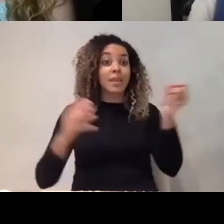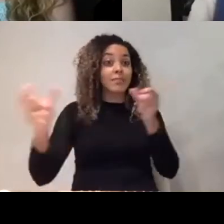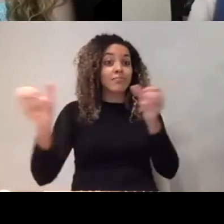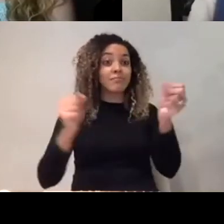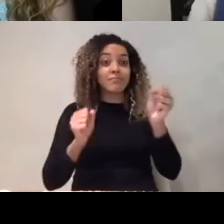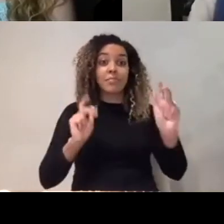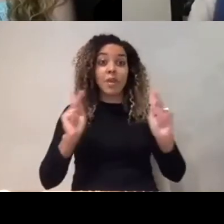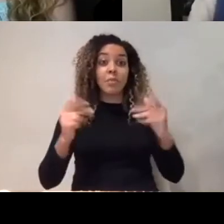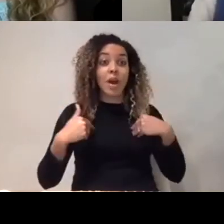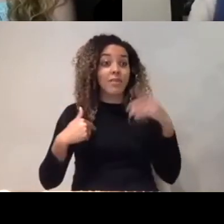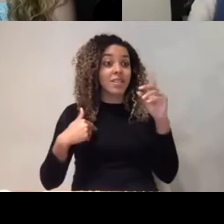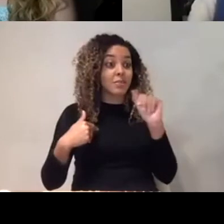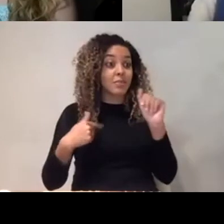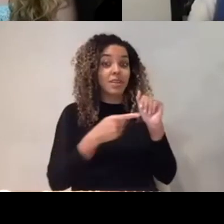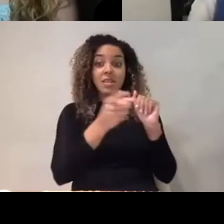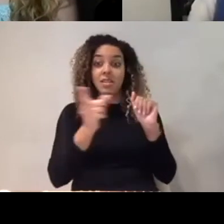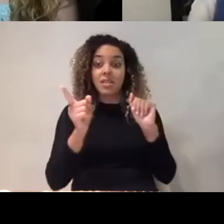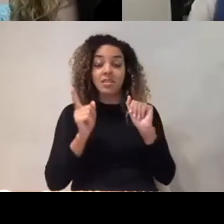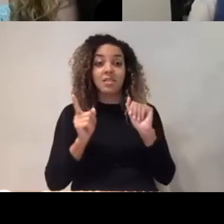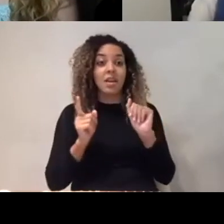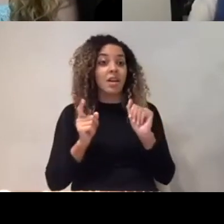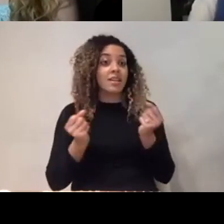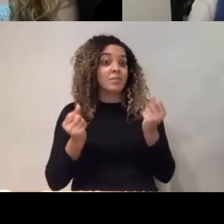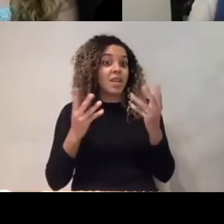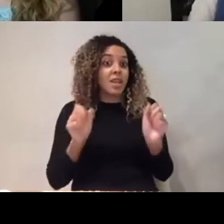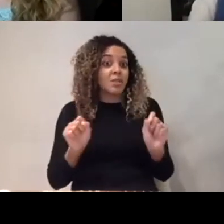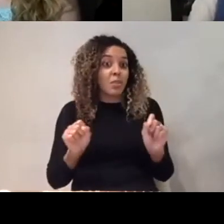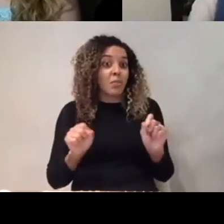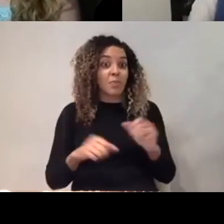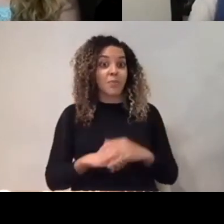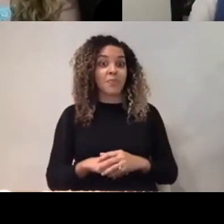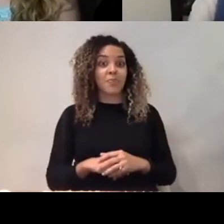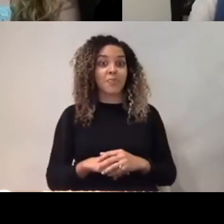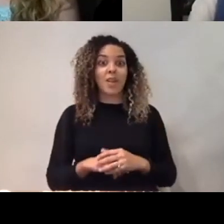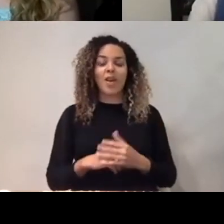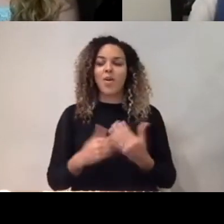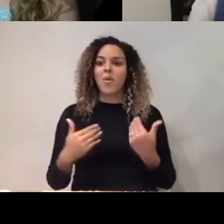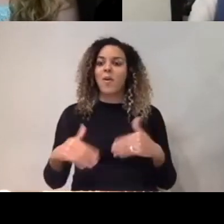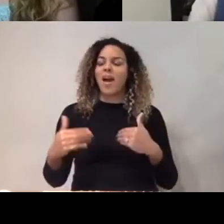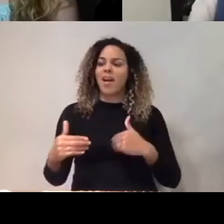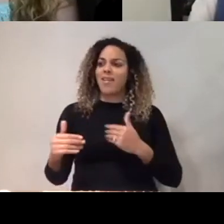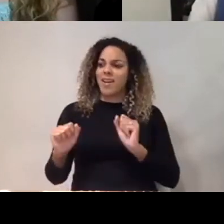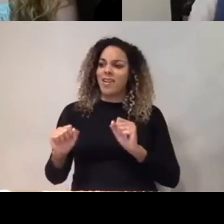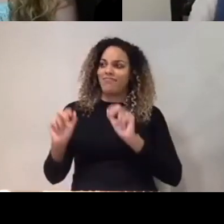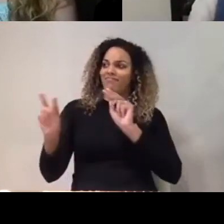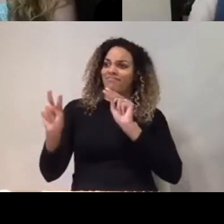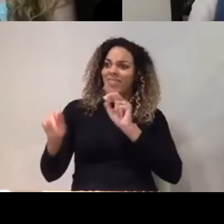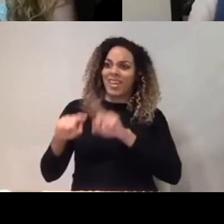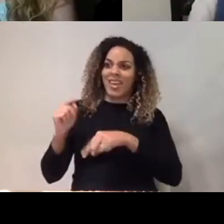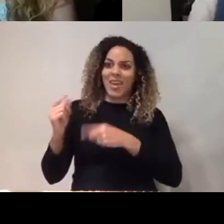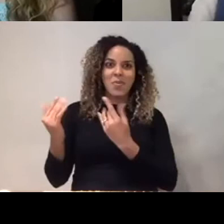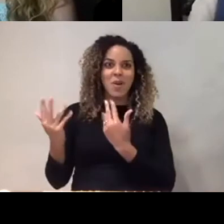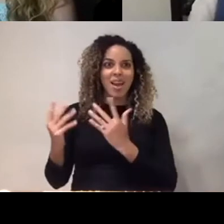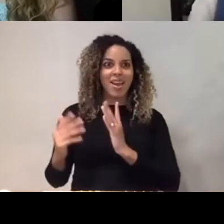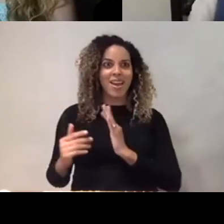Nice. I love that. I love that. I can't wait for that. So you guys more than likely heard it here first. If